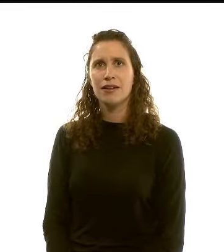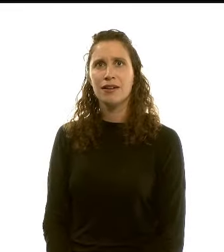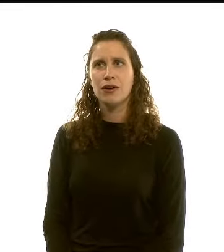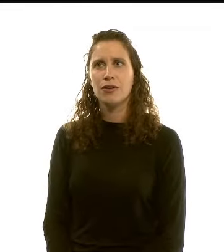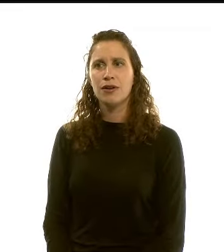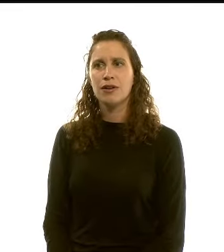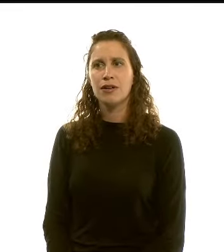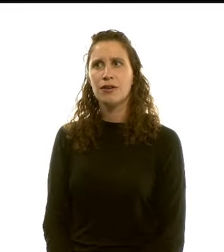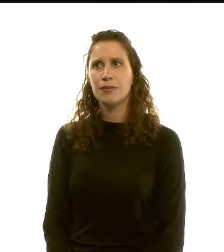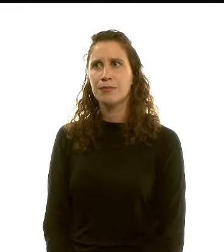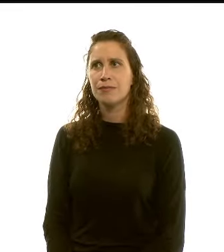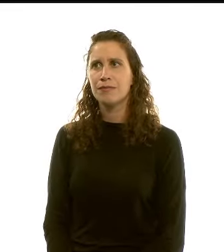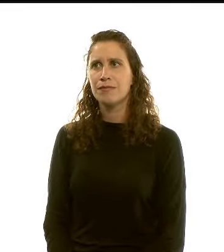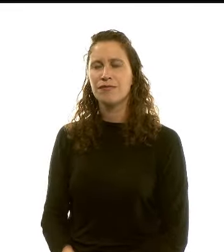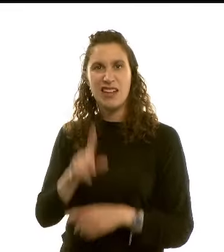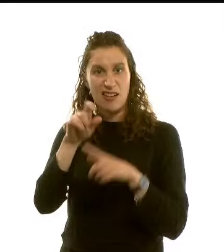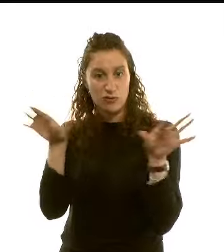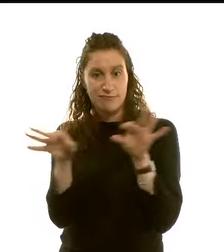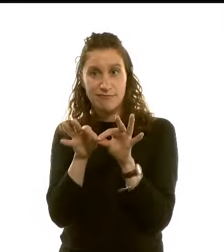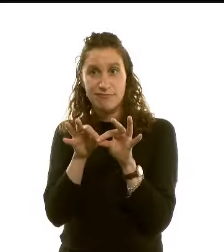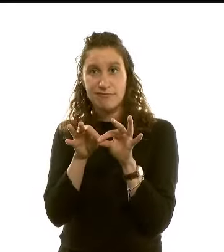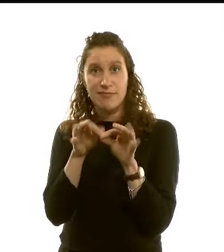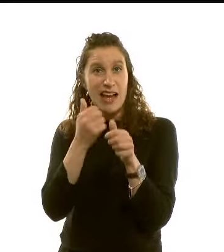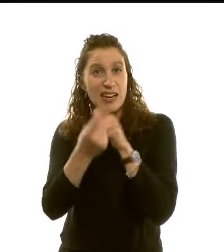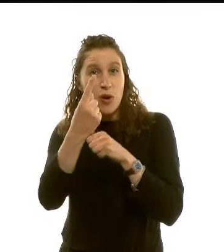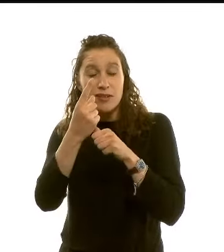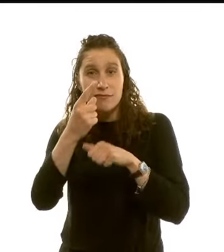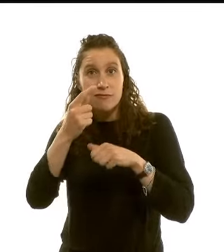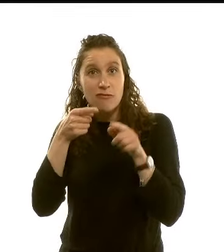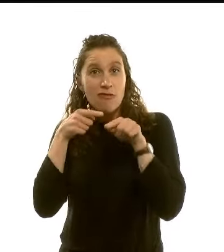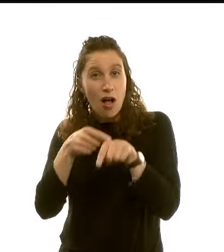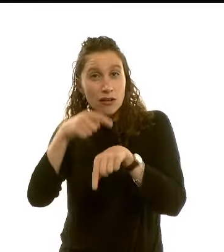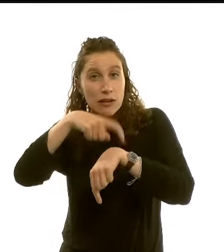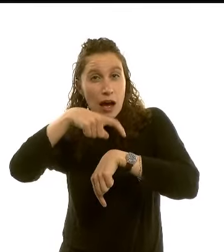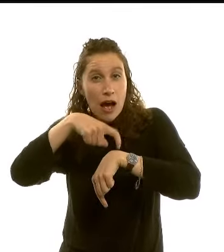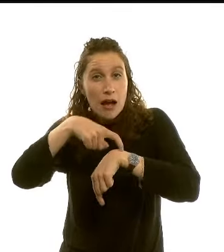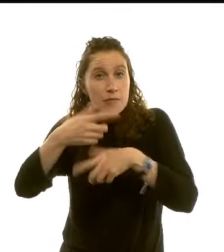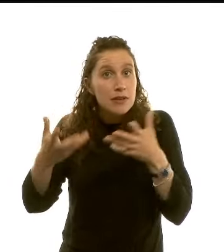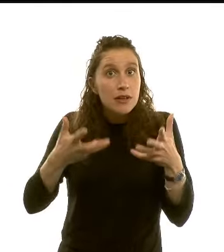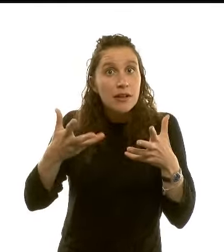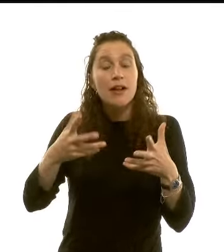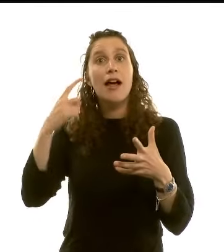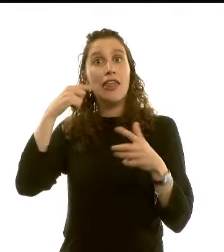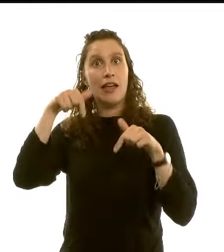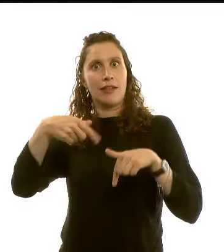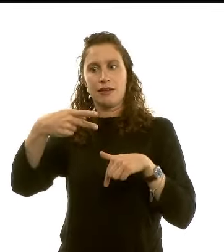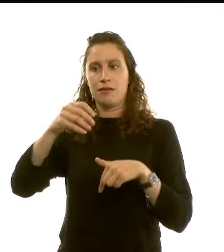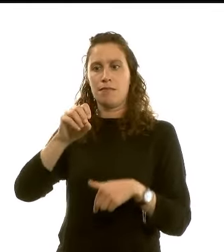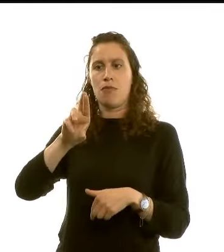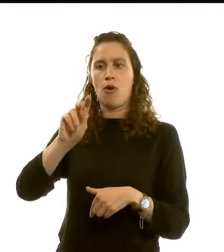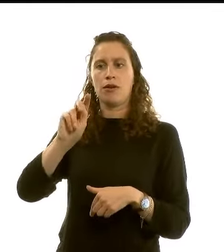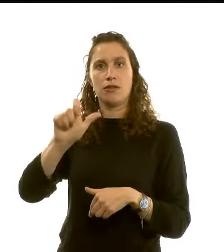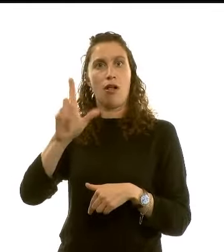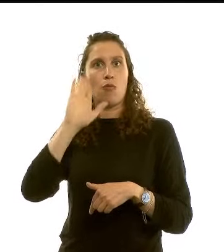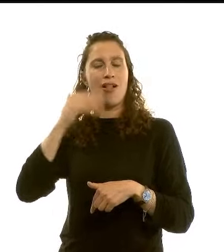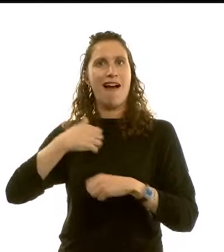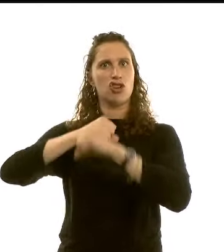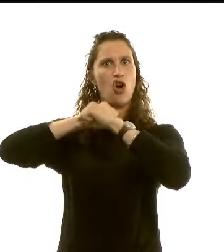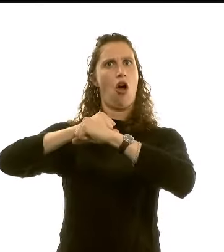we've almost got a hoop, but we need to join it together. Is anyone keeping time? I think that this portal is going to be guarded by this